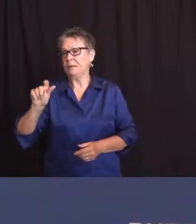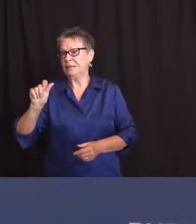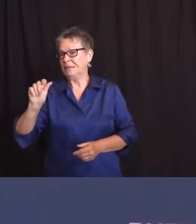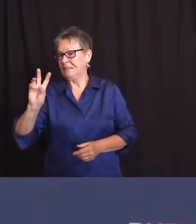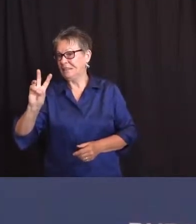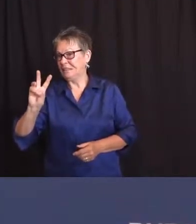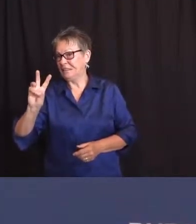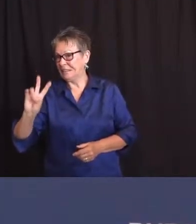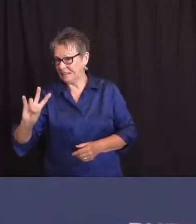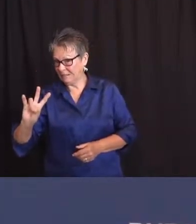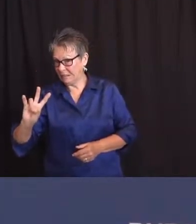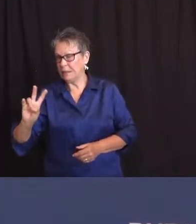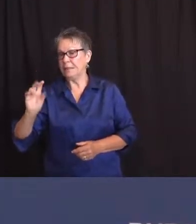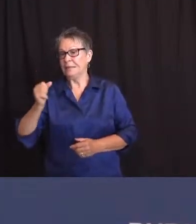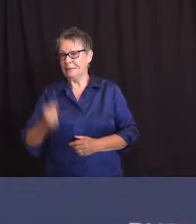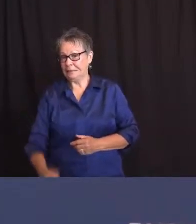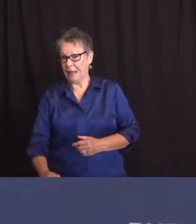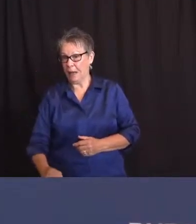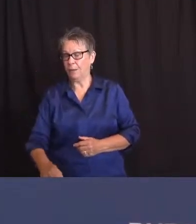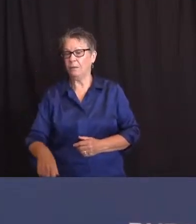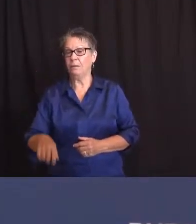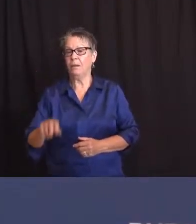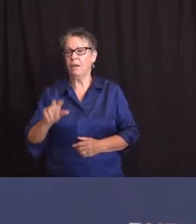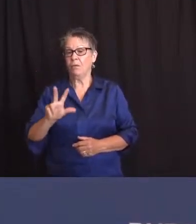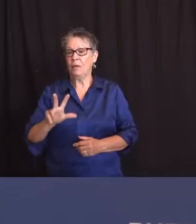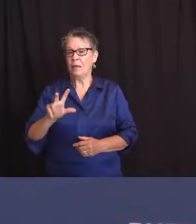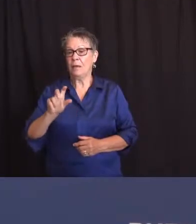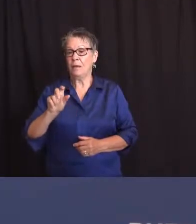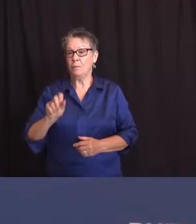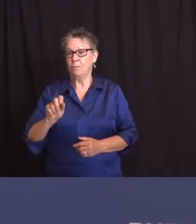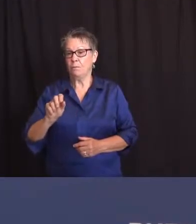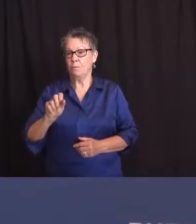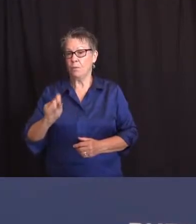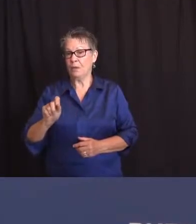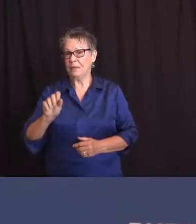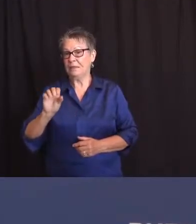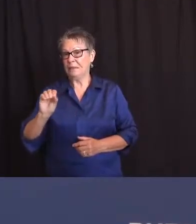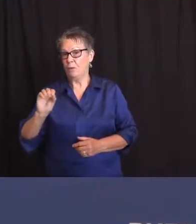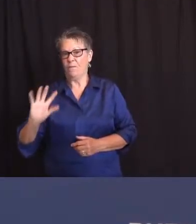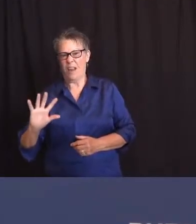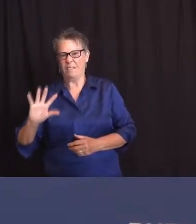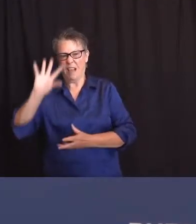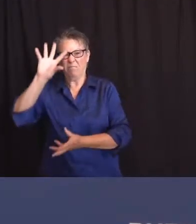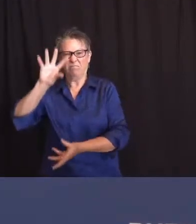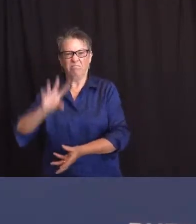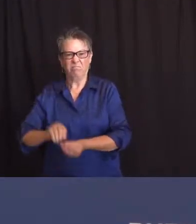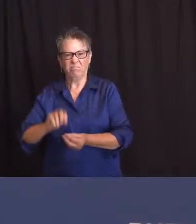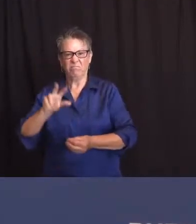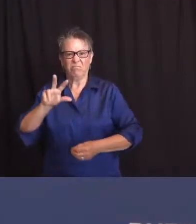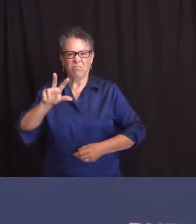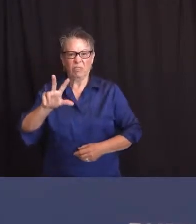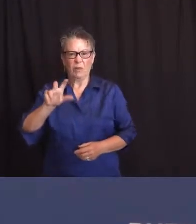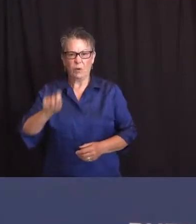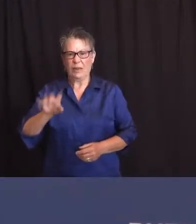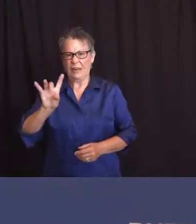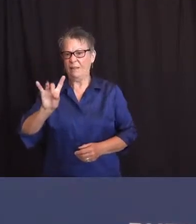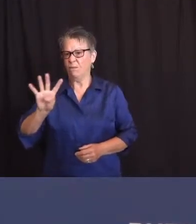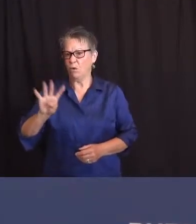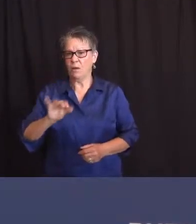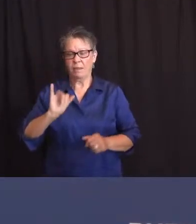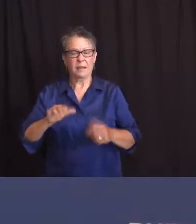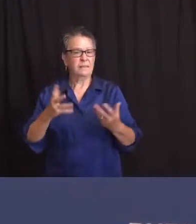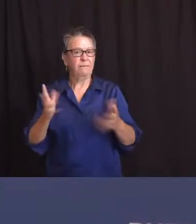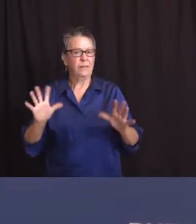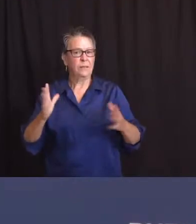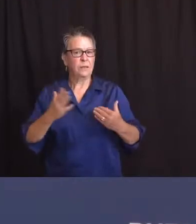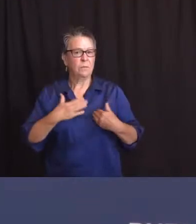4.67%. And the southern part of the state, 3.05%. So that concludes my daily report. Please continue to stay safe,